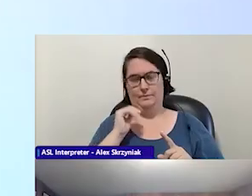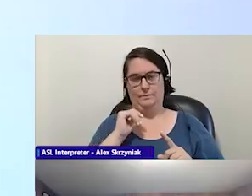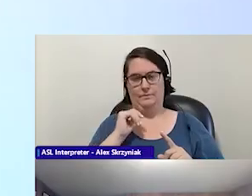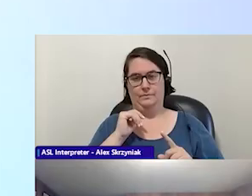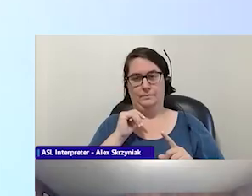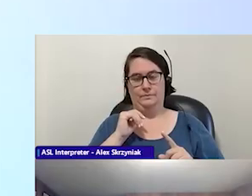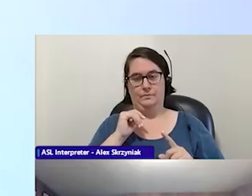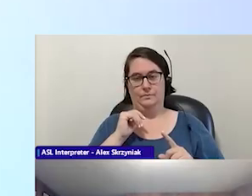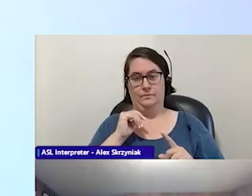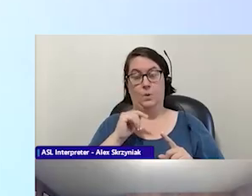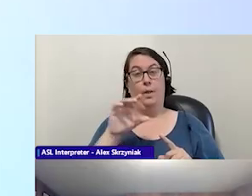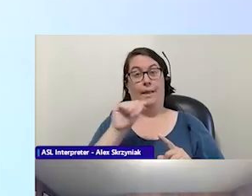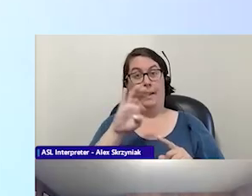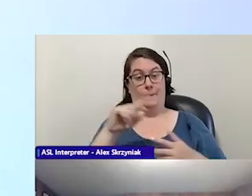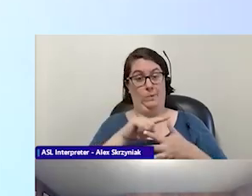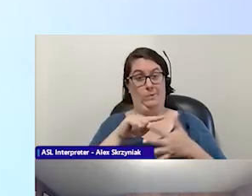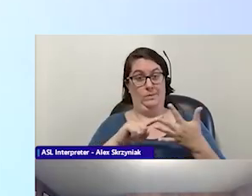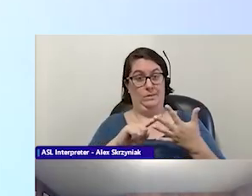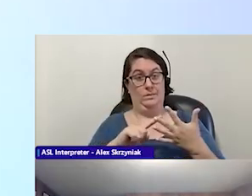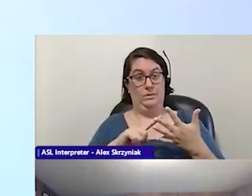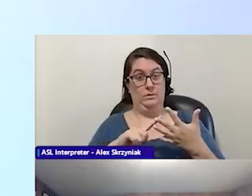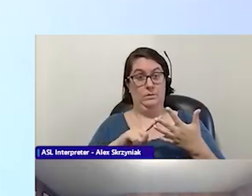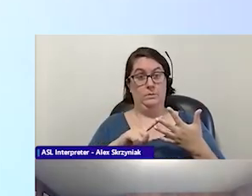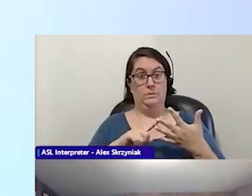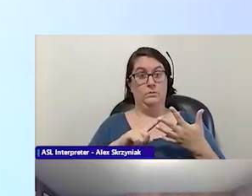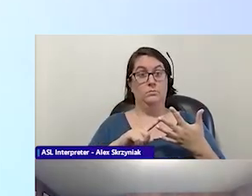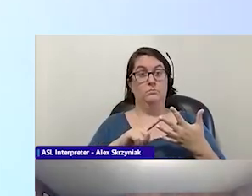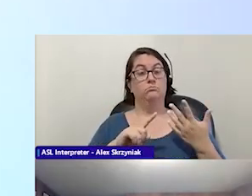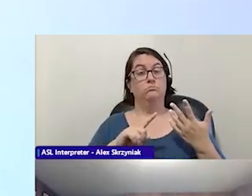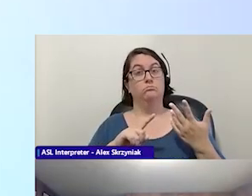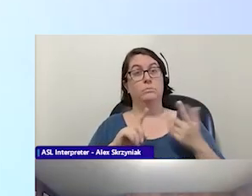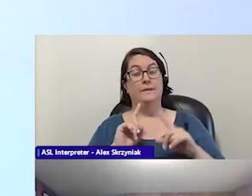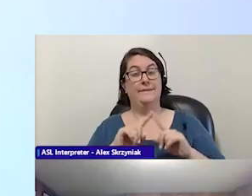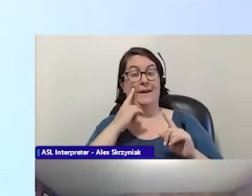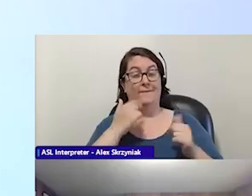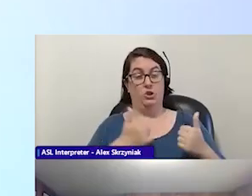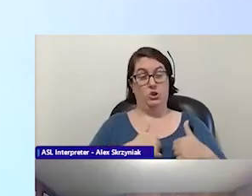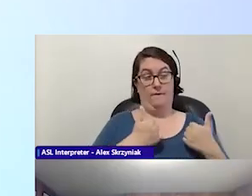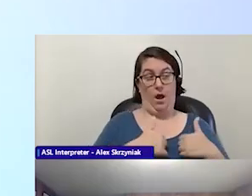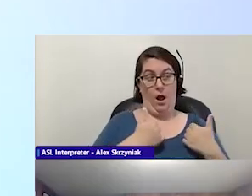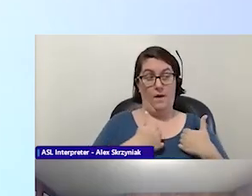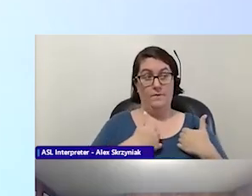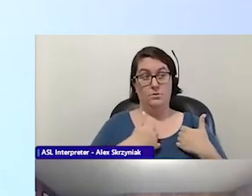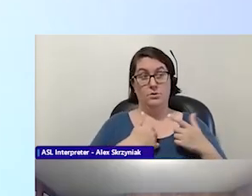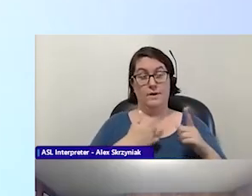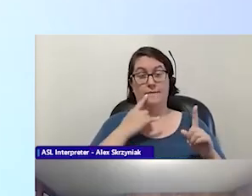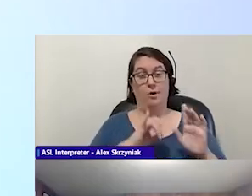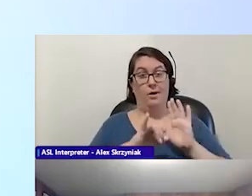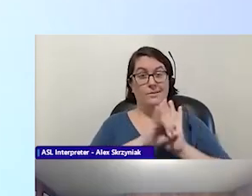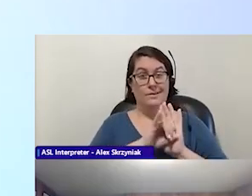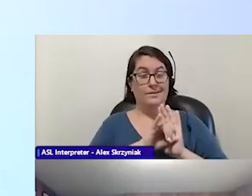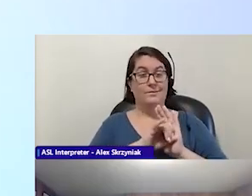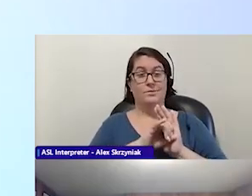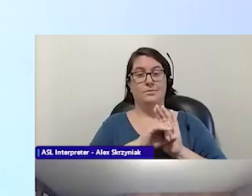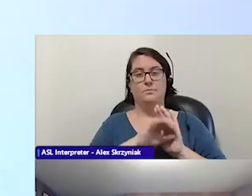physical abuse differ when we look at survivors' sexual orientation and gender